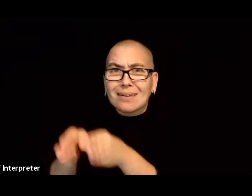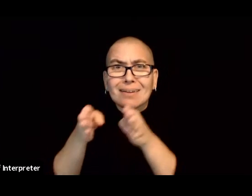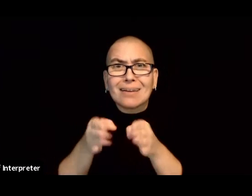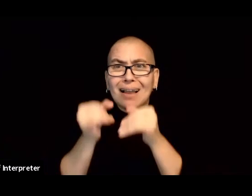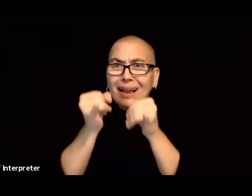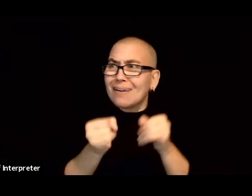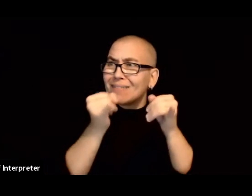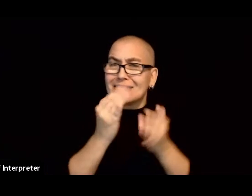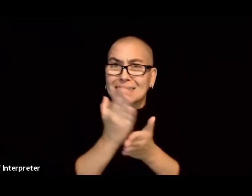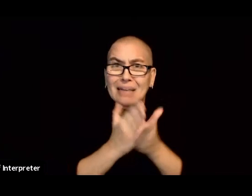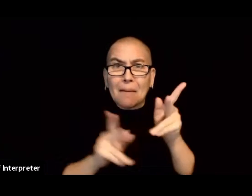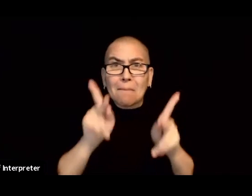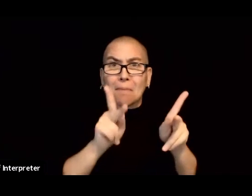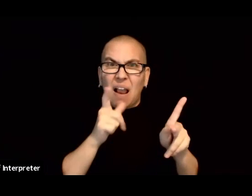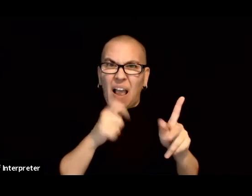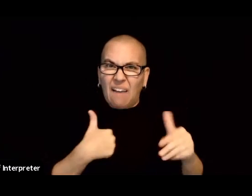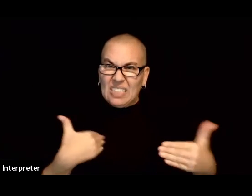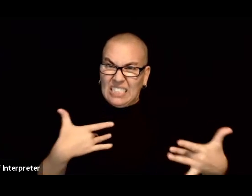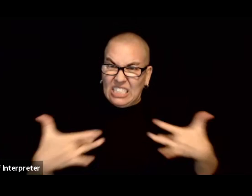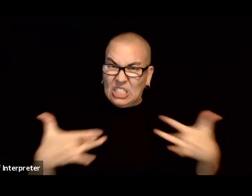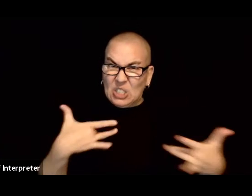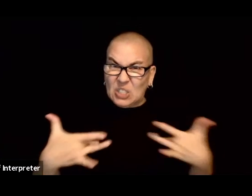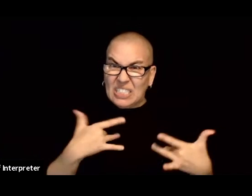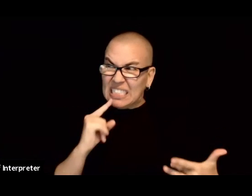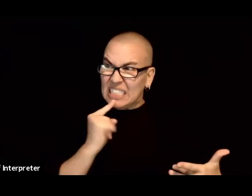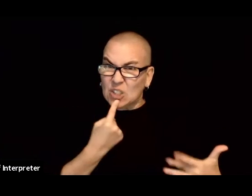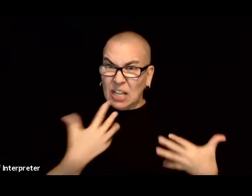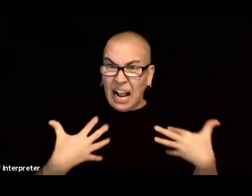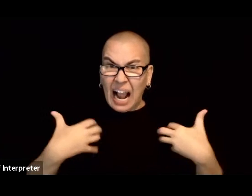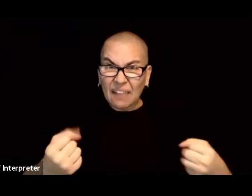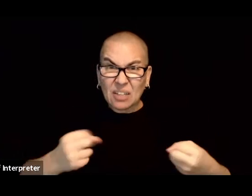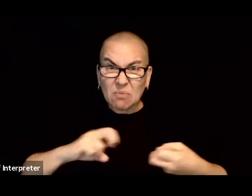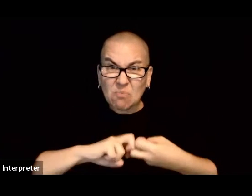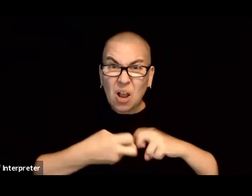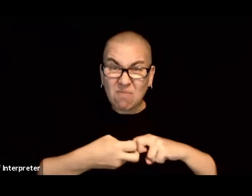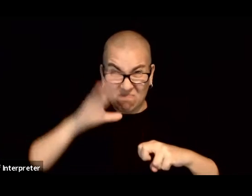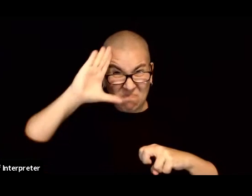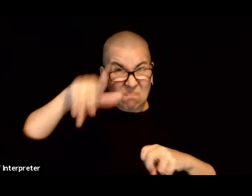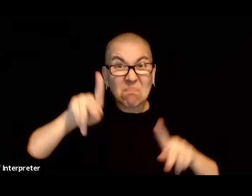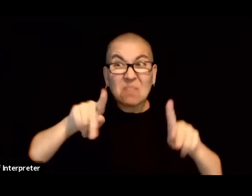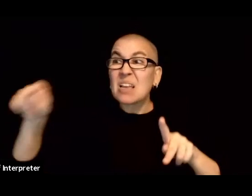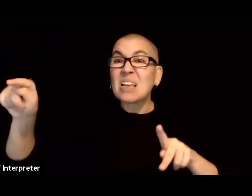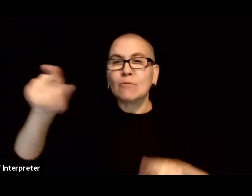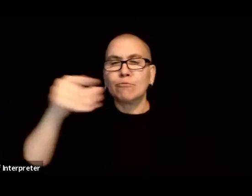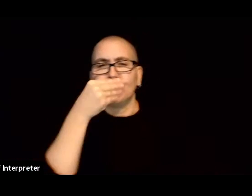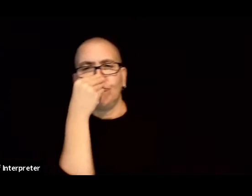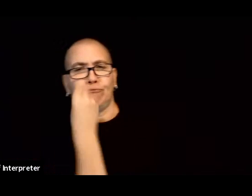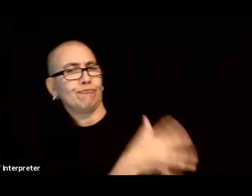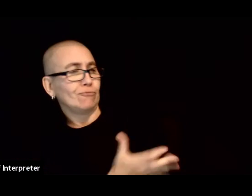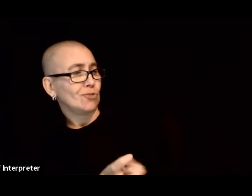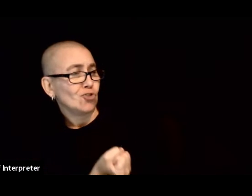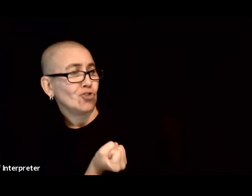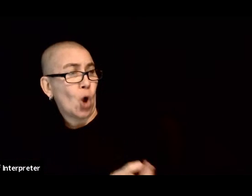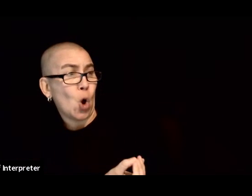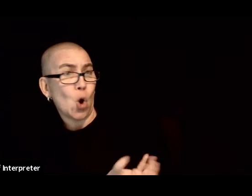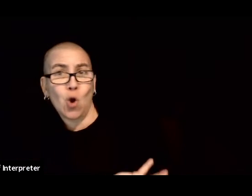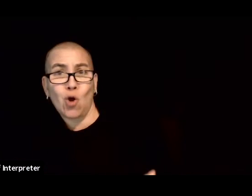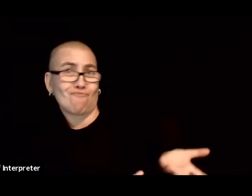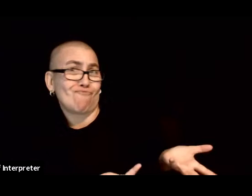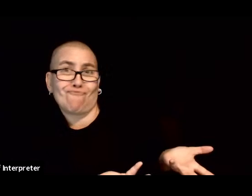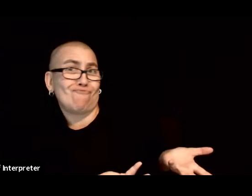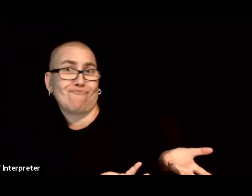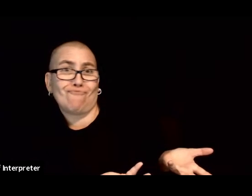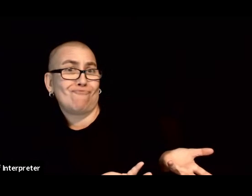recognize that there are some individuals for whom this just doesn't seem to be a big concern. And I